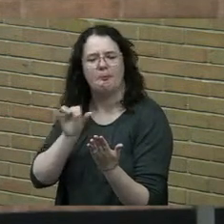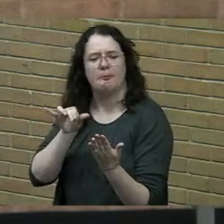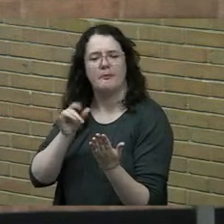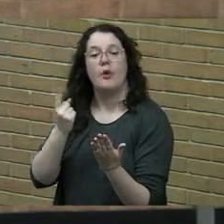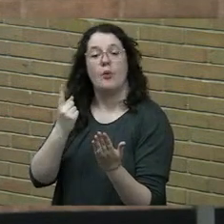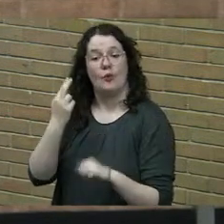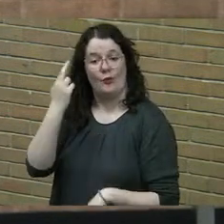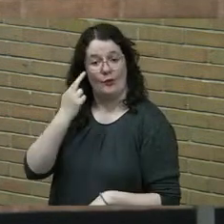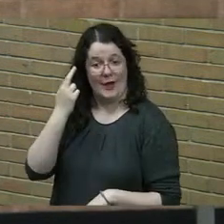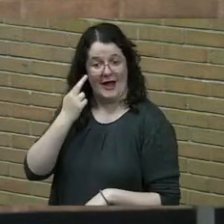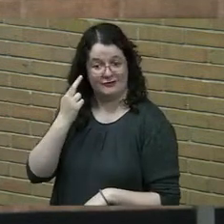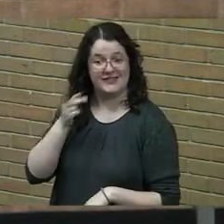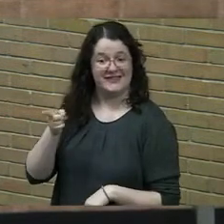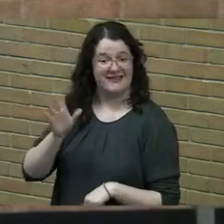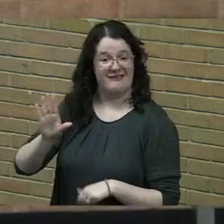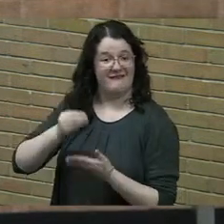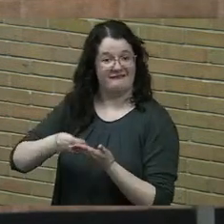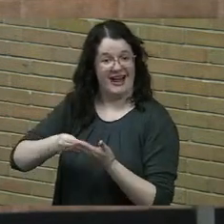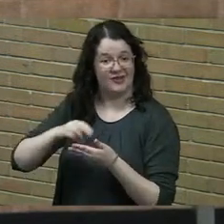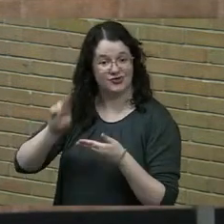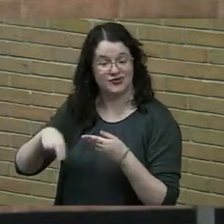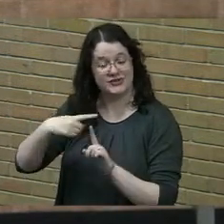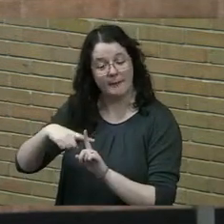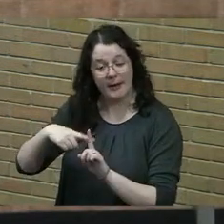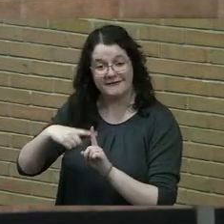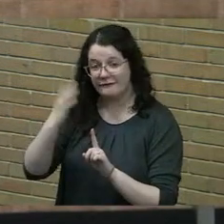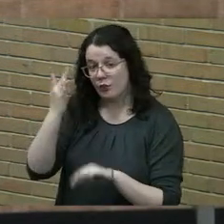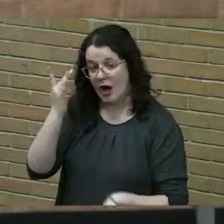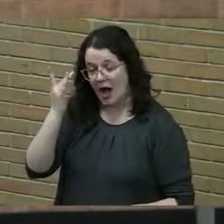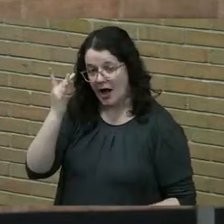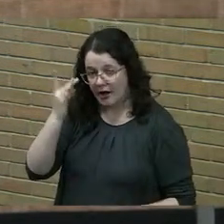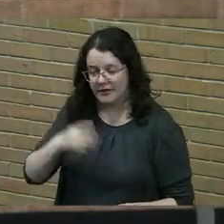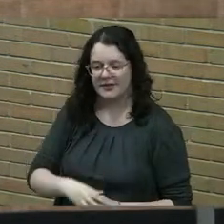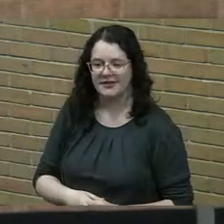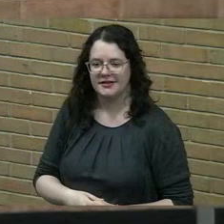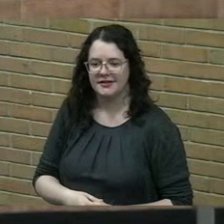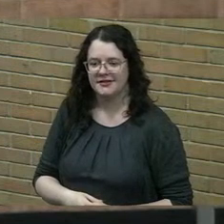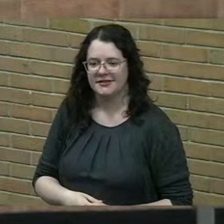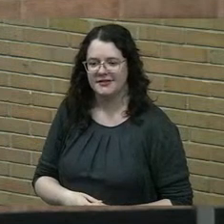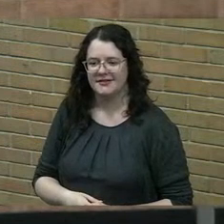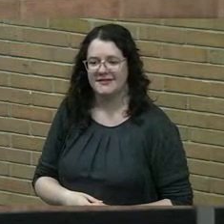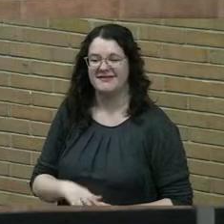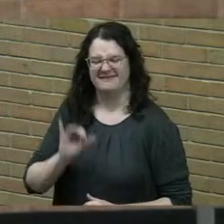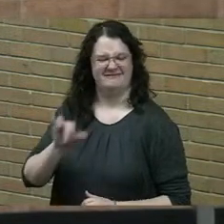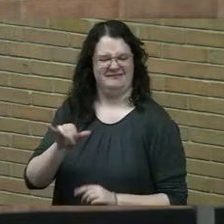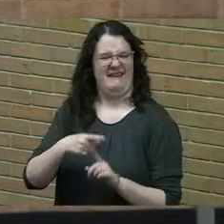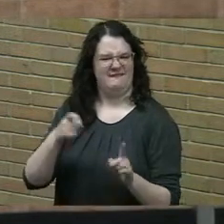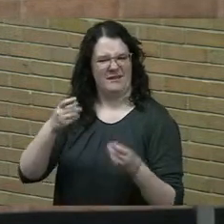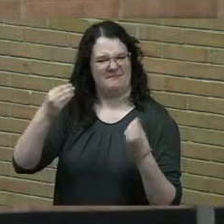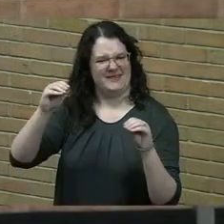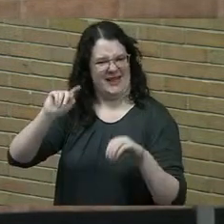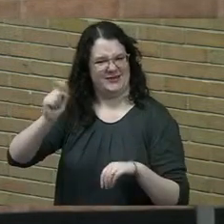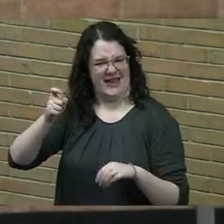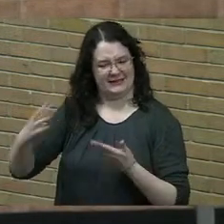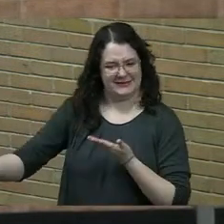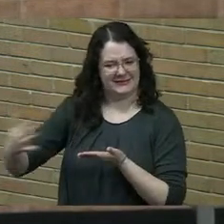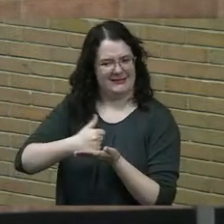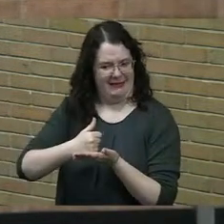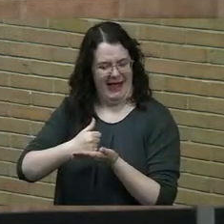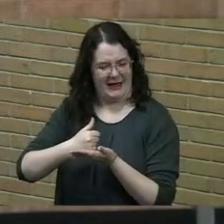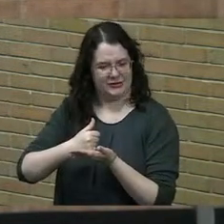very positive financial results obviously is the results of the sales tax that has been collected over the